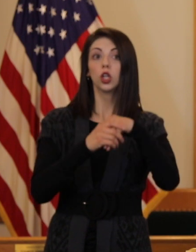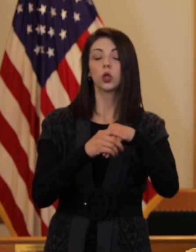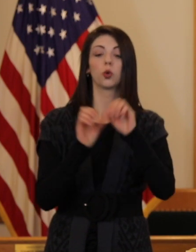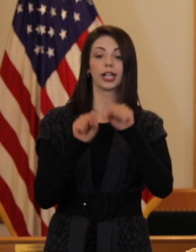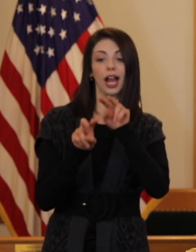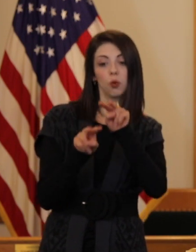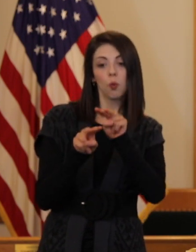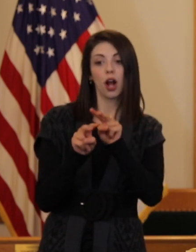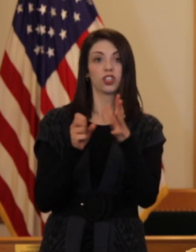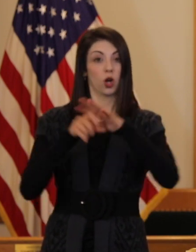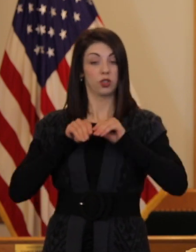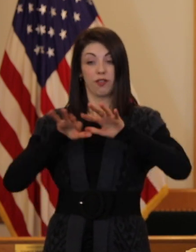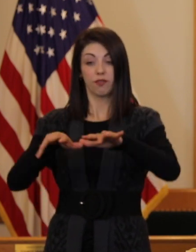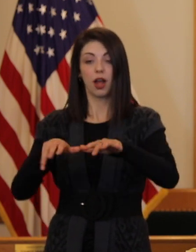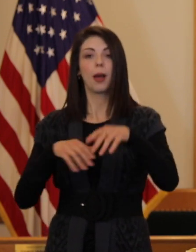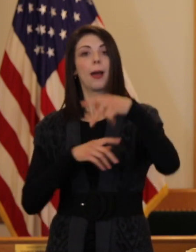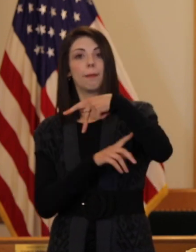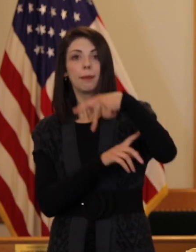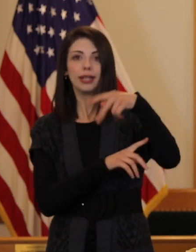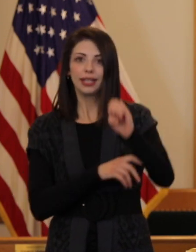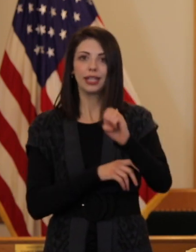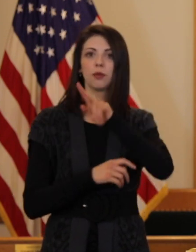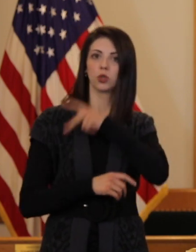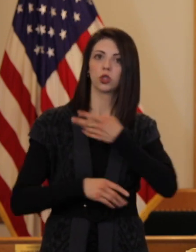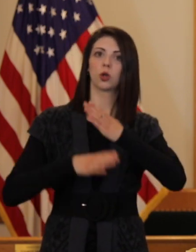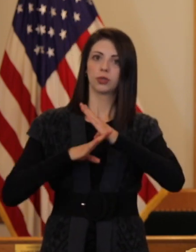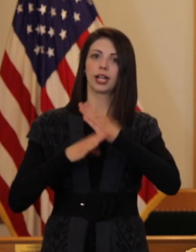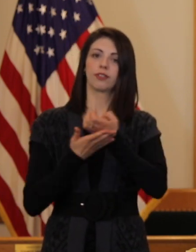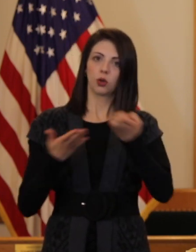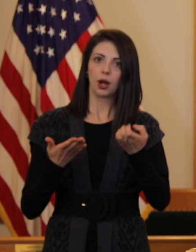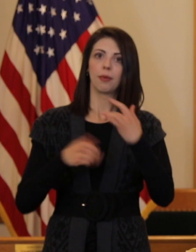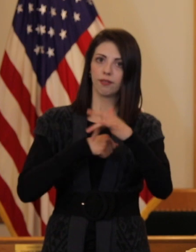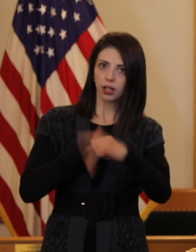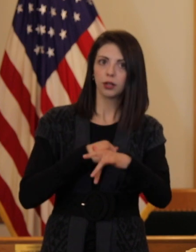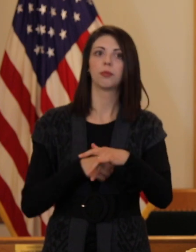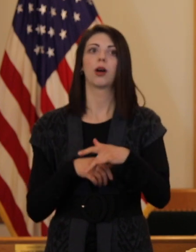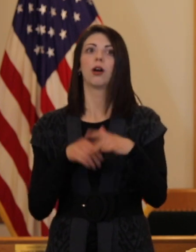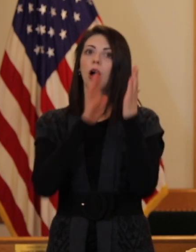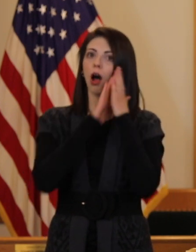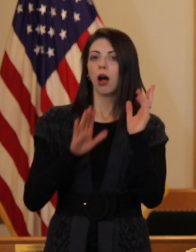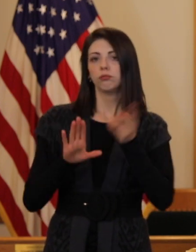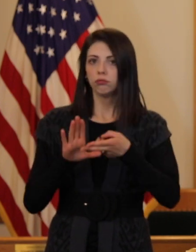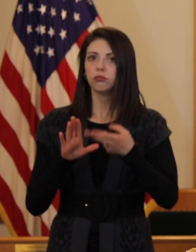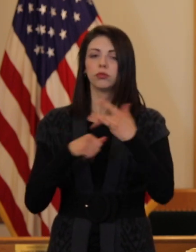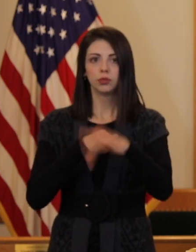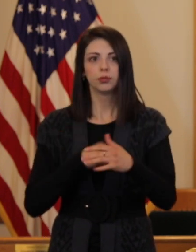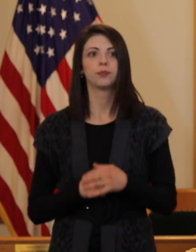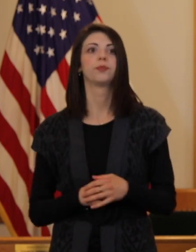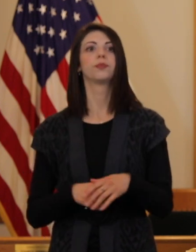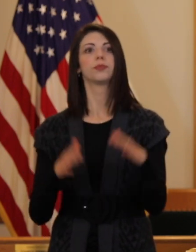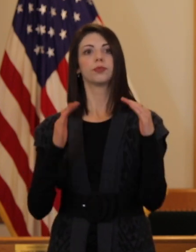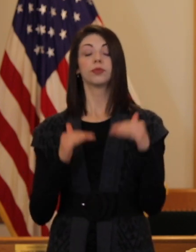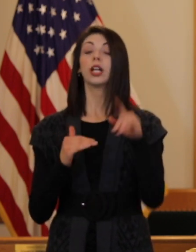infection, PPE burn rate, and businesses. Protect and respect essential workers. Regions must continue to